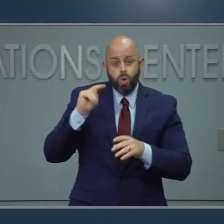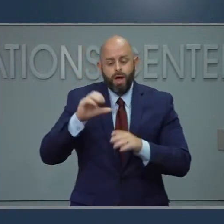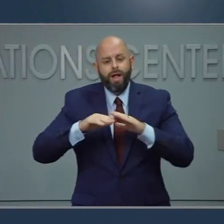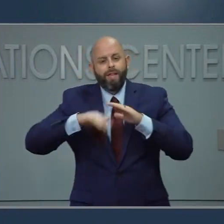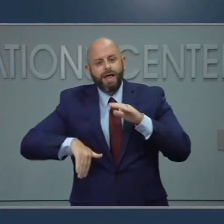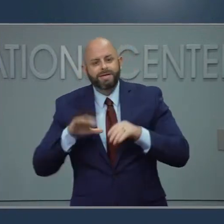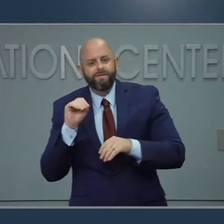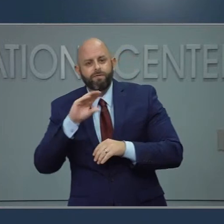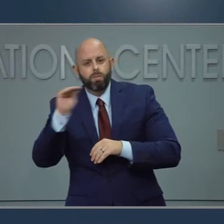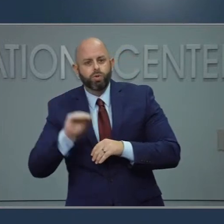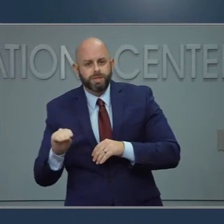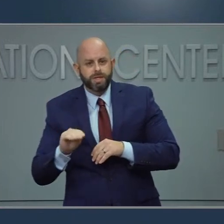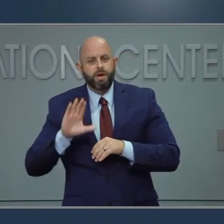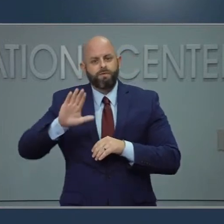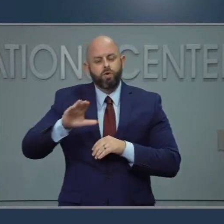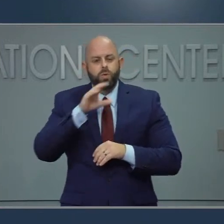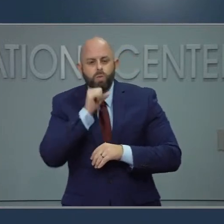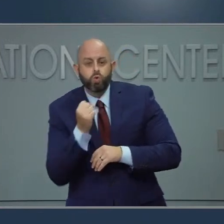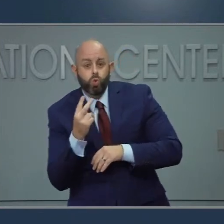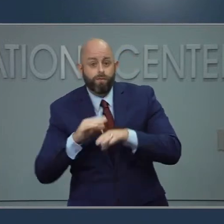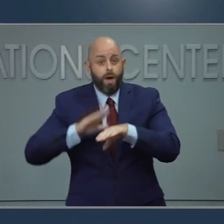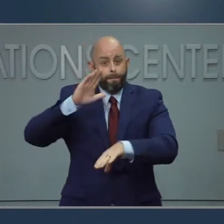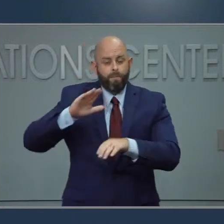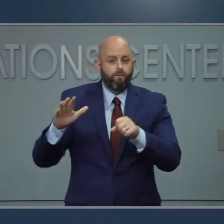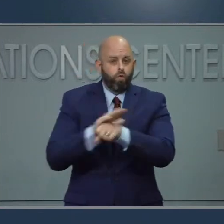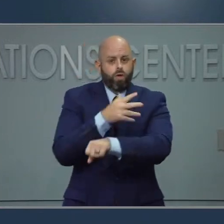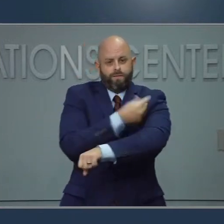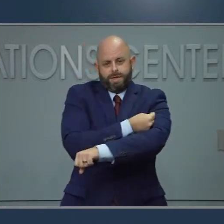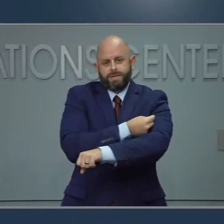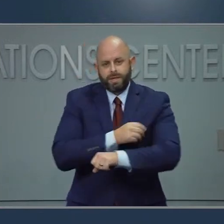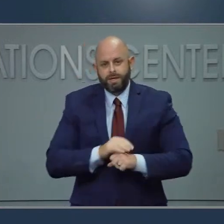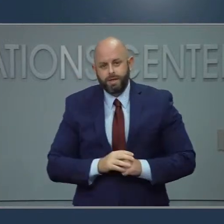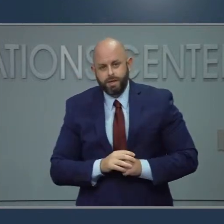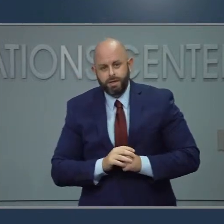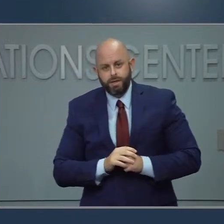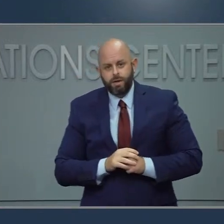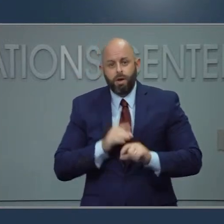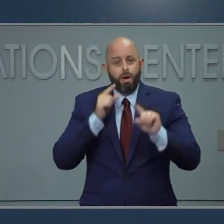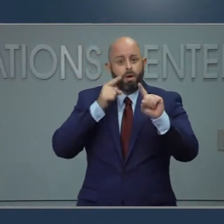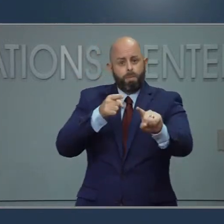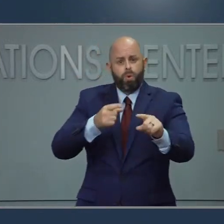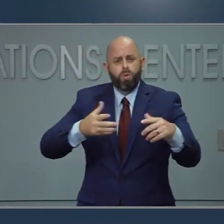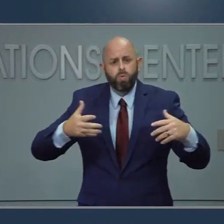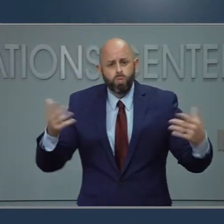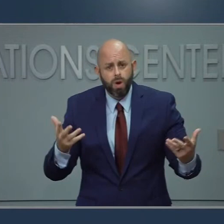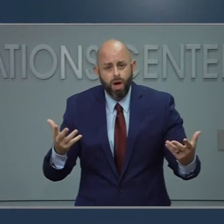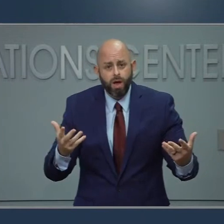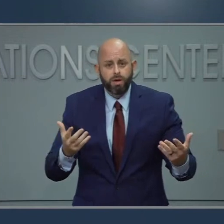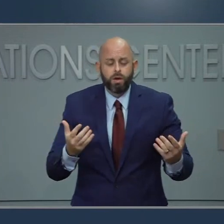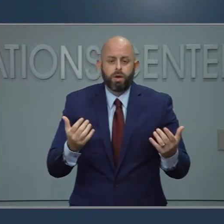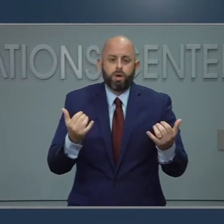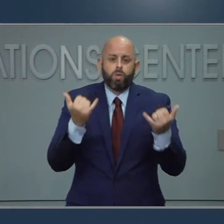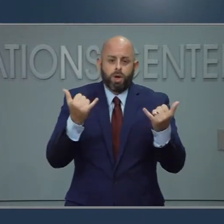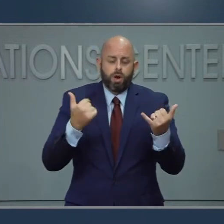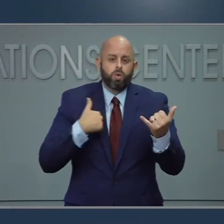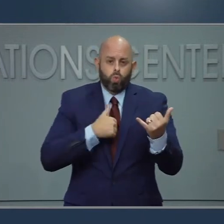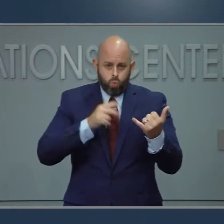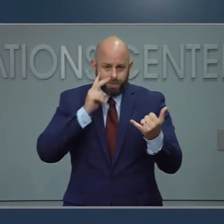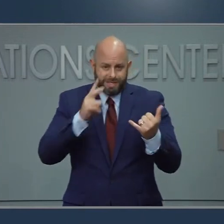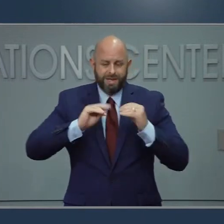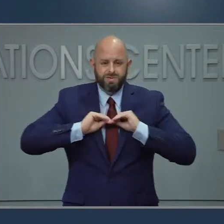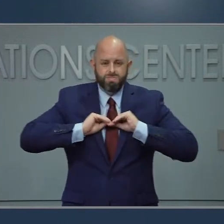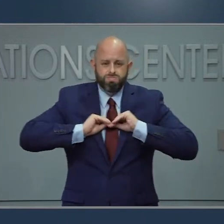12 and older population fully vaccinated. Bottom line, this is a moment of rapid viral